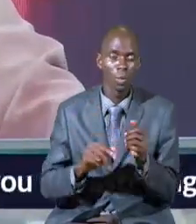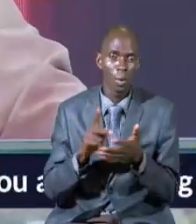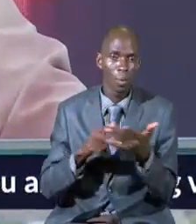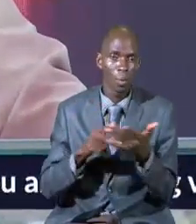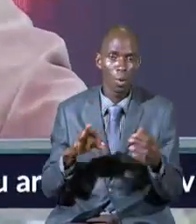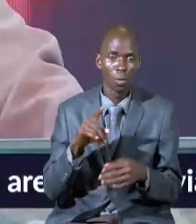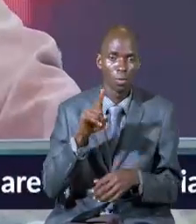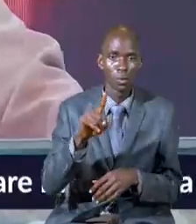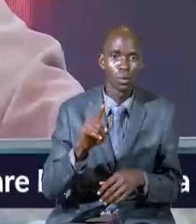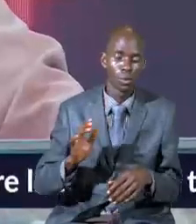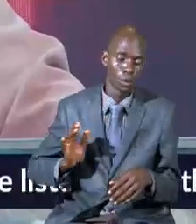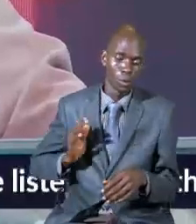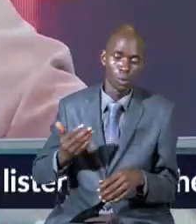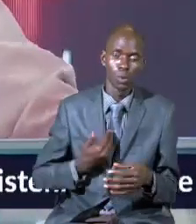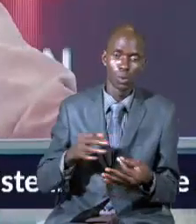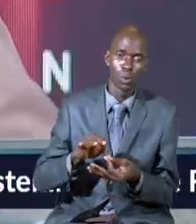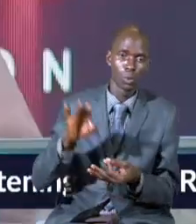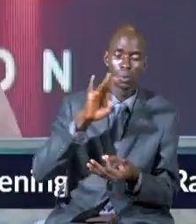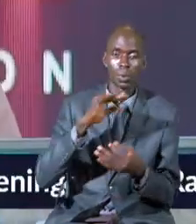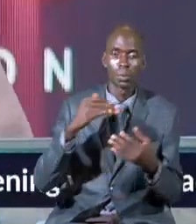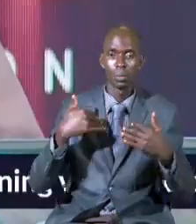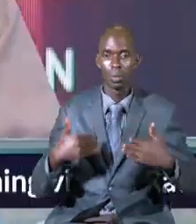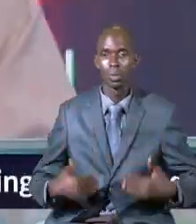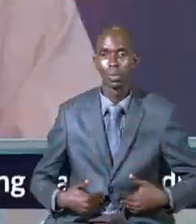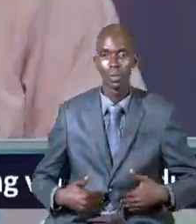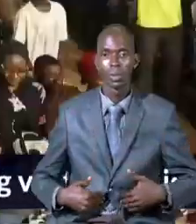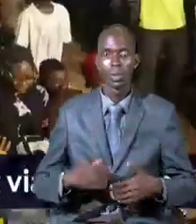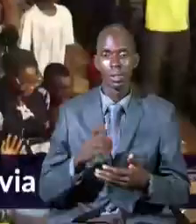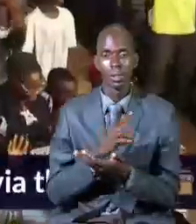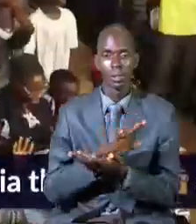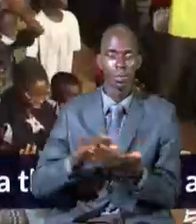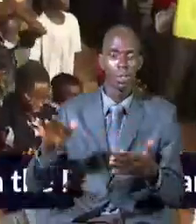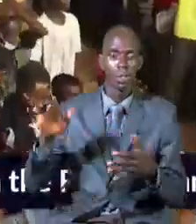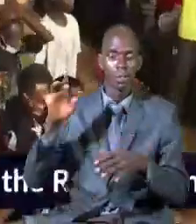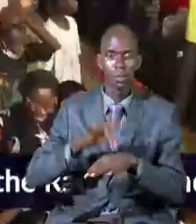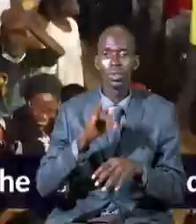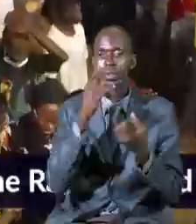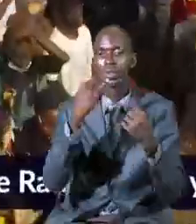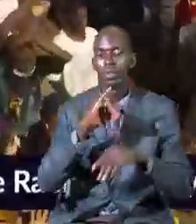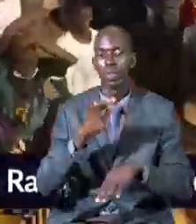soul, your spirit, your body, a divine touch is coming upon you.